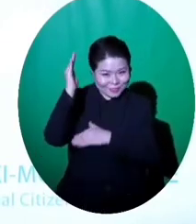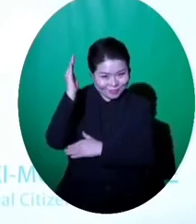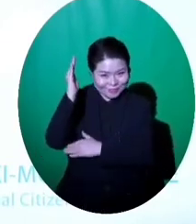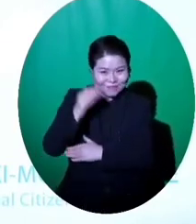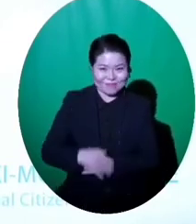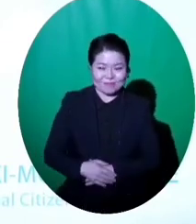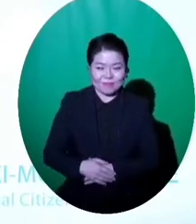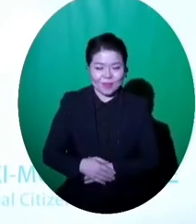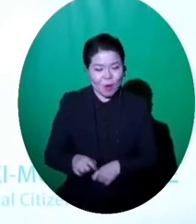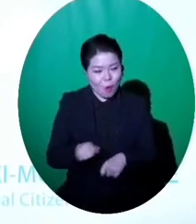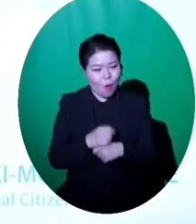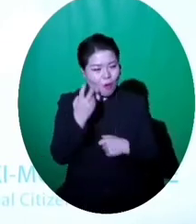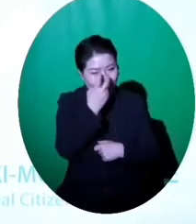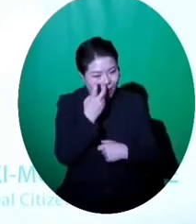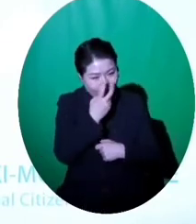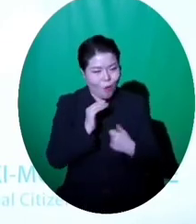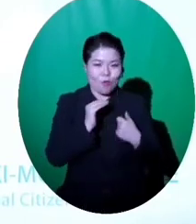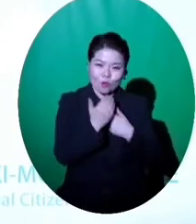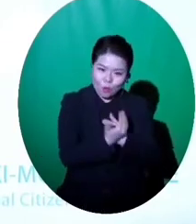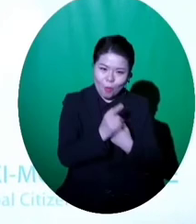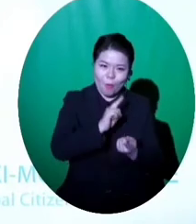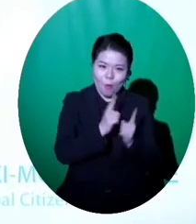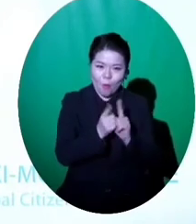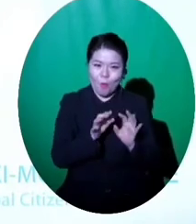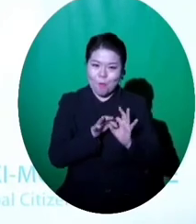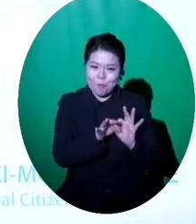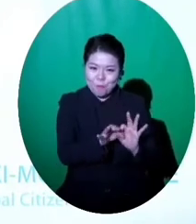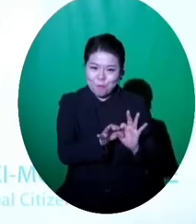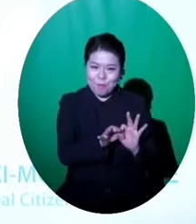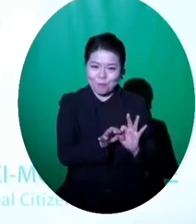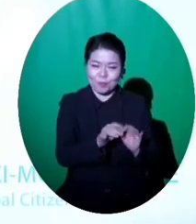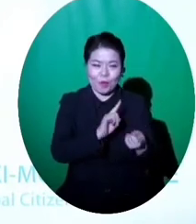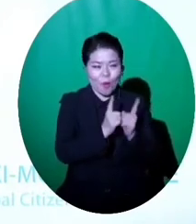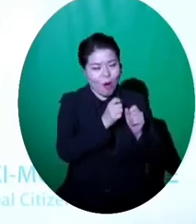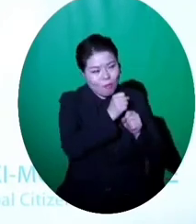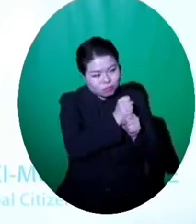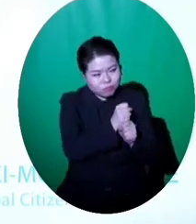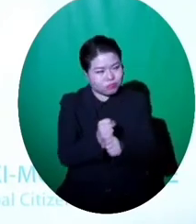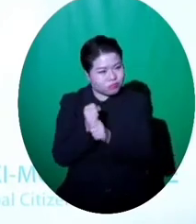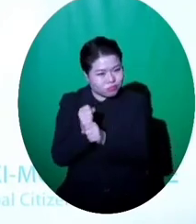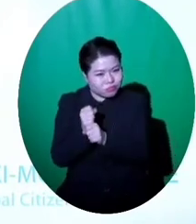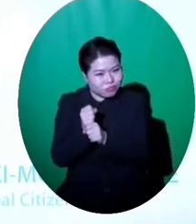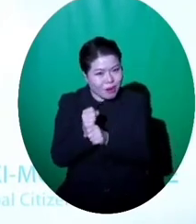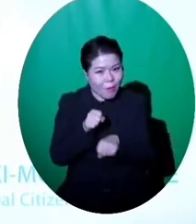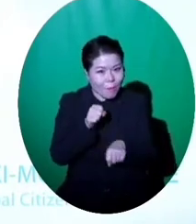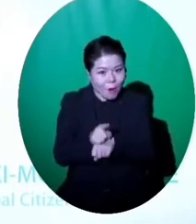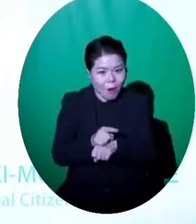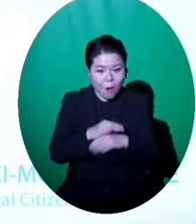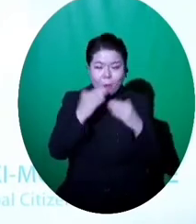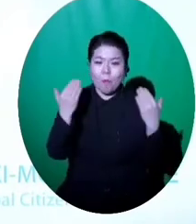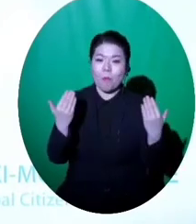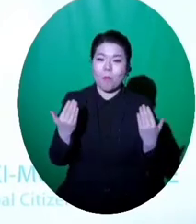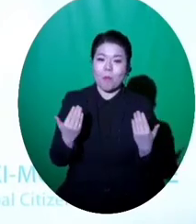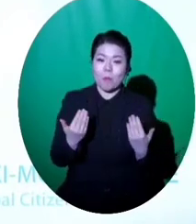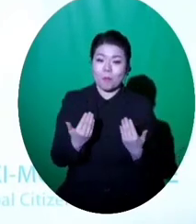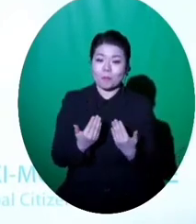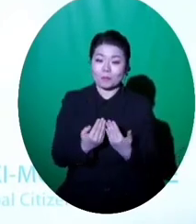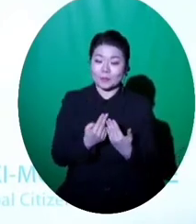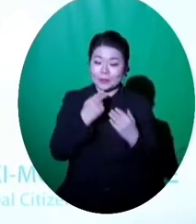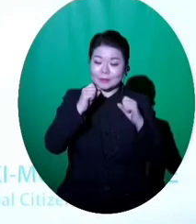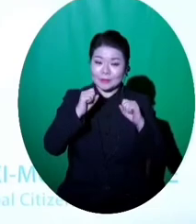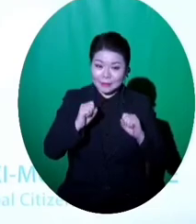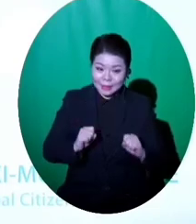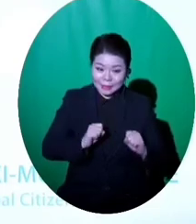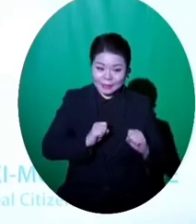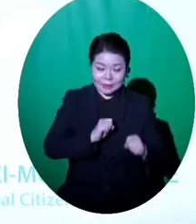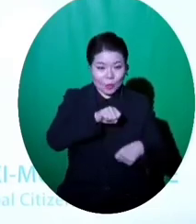the interconnectedness or interdependency among living creature and non-living creature can challenge